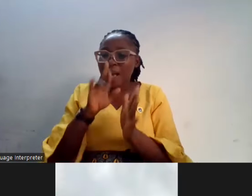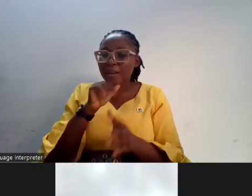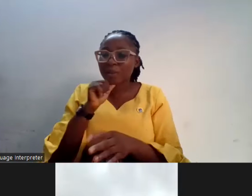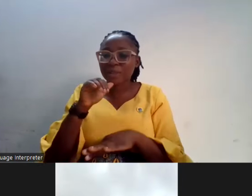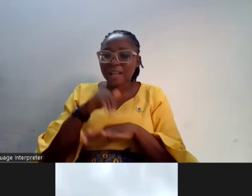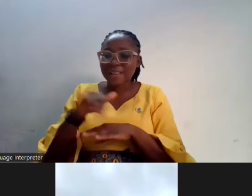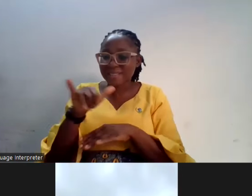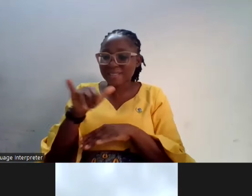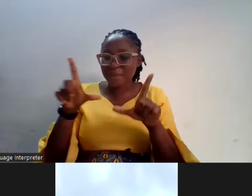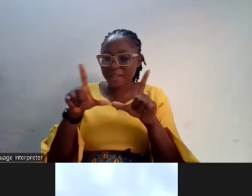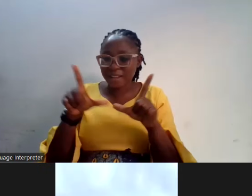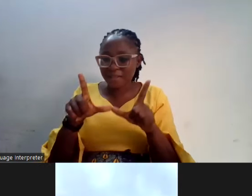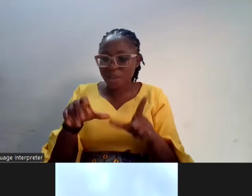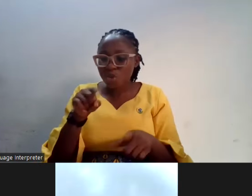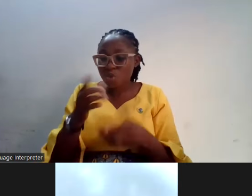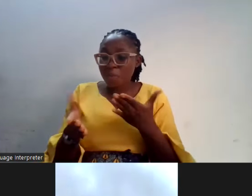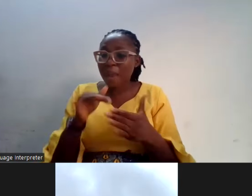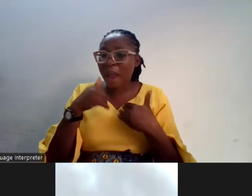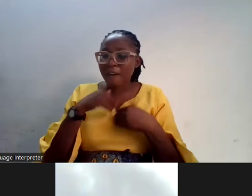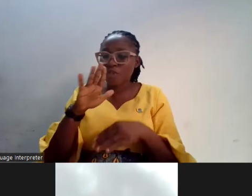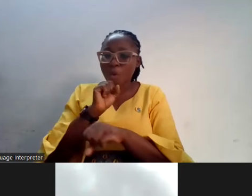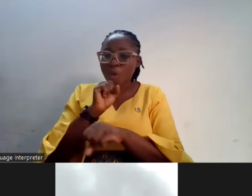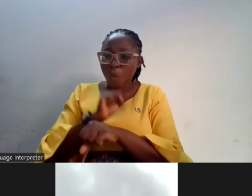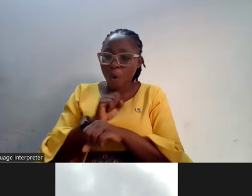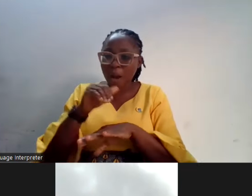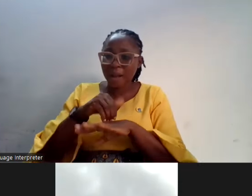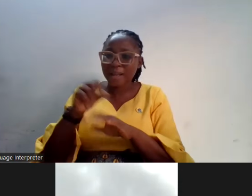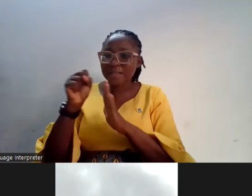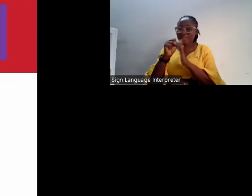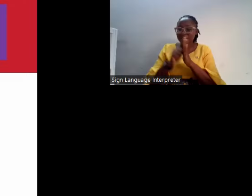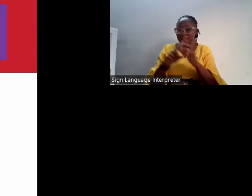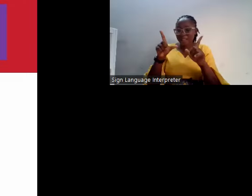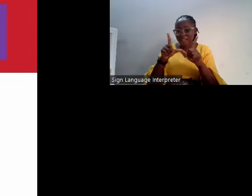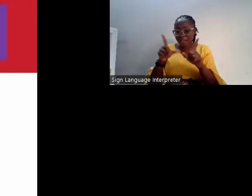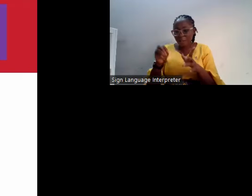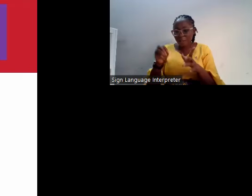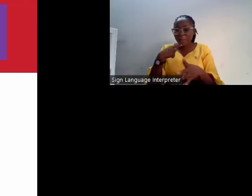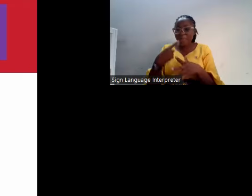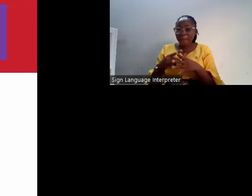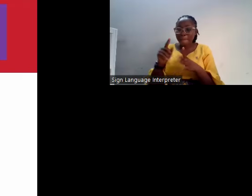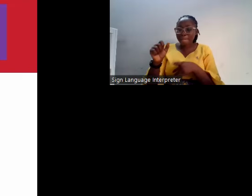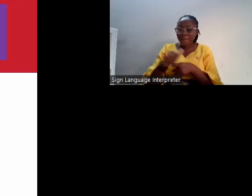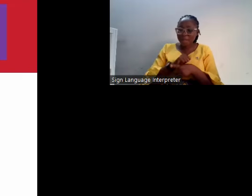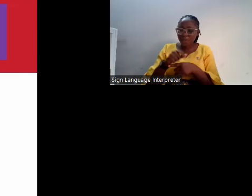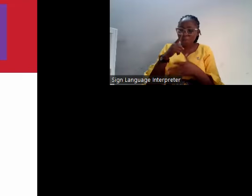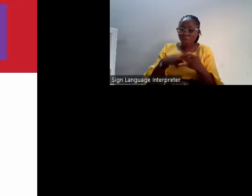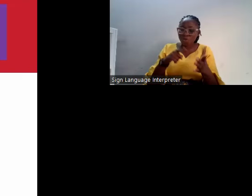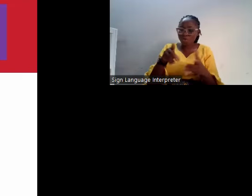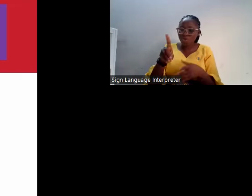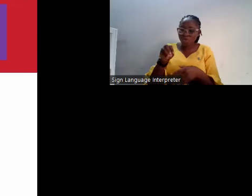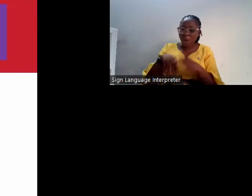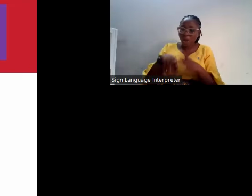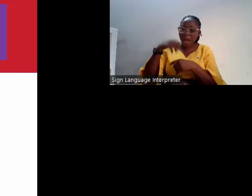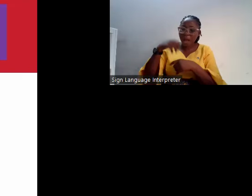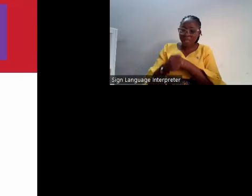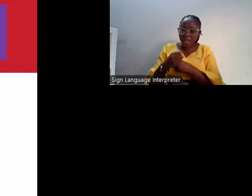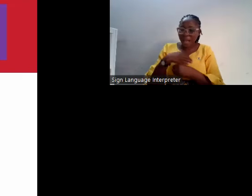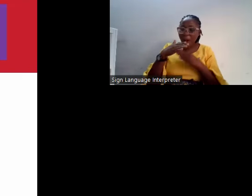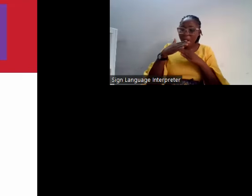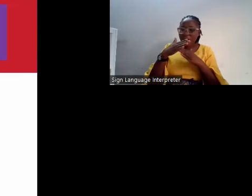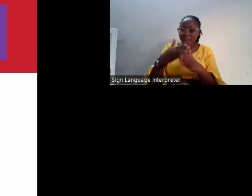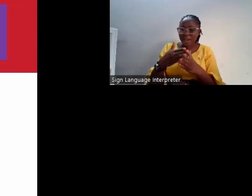with, or your state level, and then practices. What do you do in the field, and how that guides the work and our practices, and